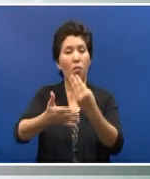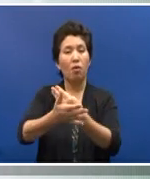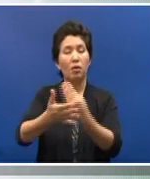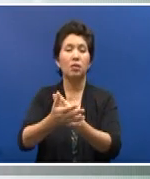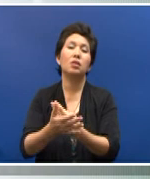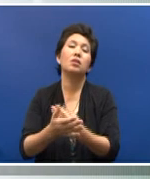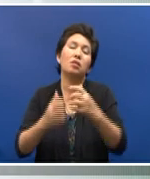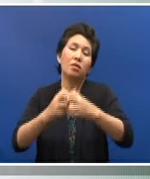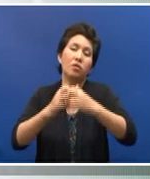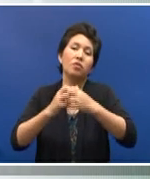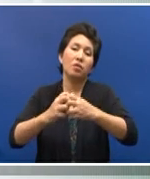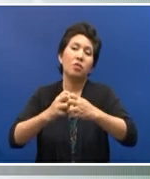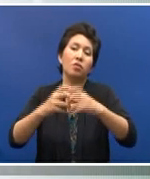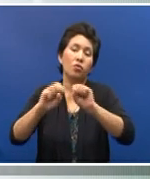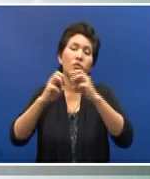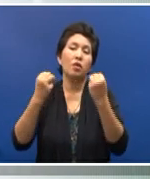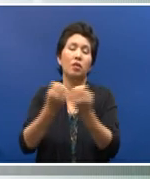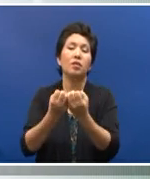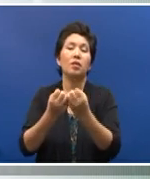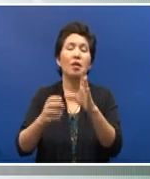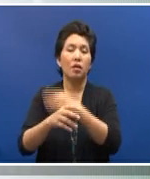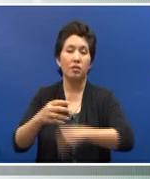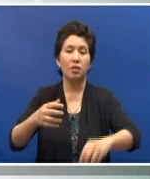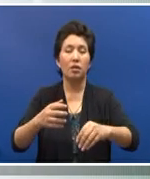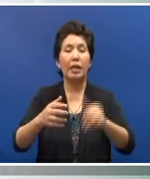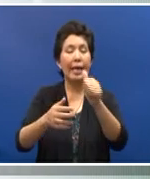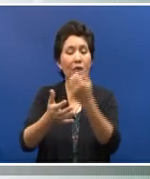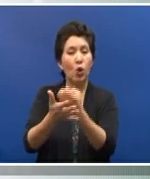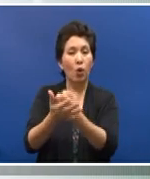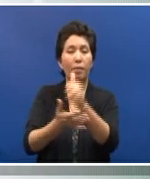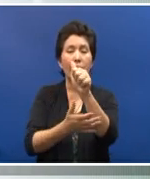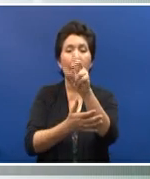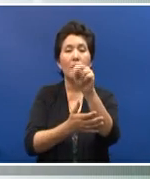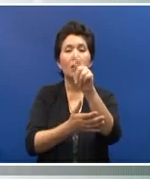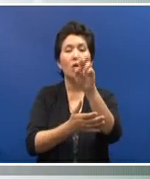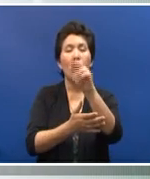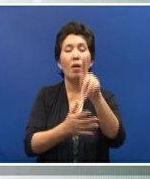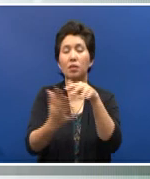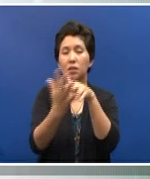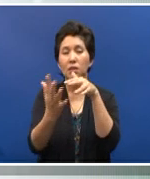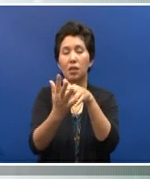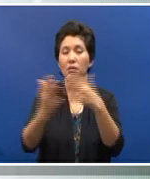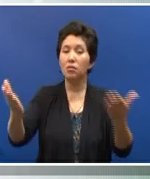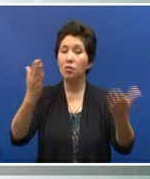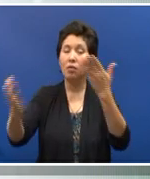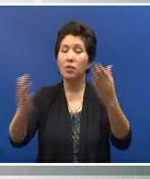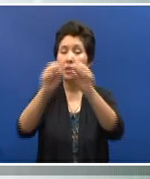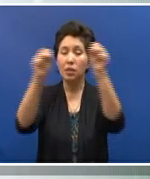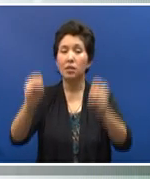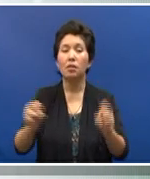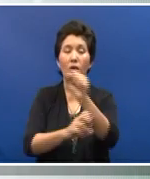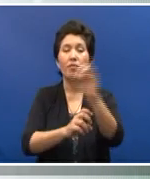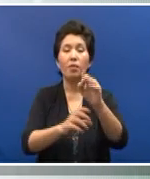society. Okay, but economic anthropology studies and compares systems of